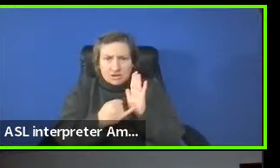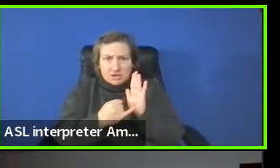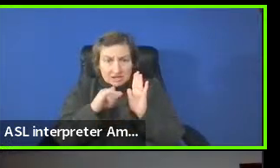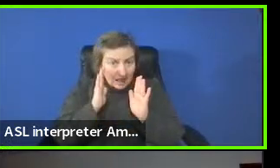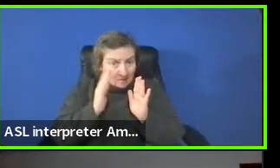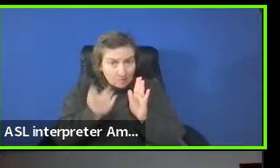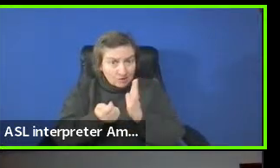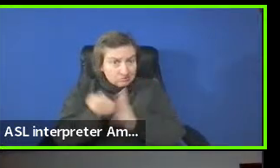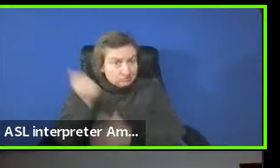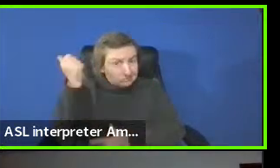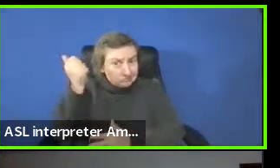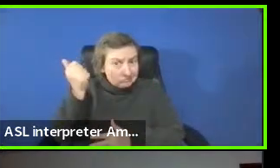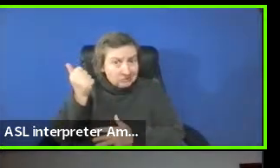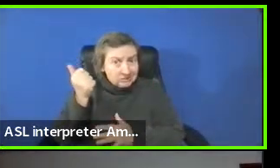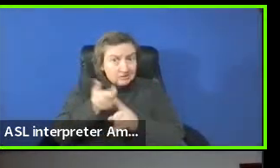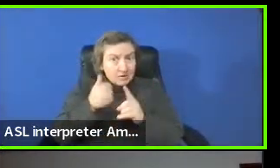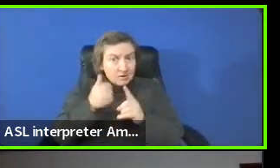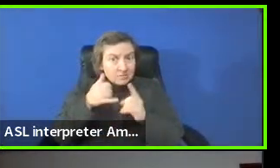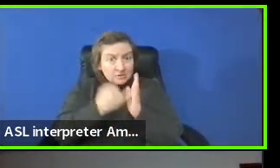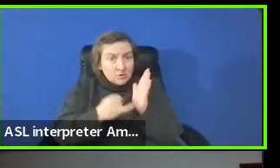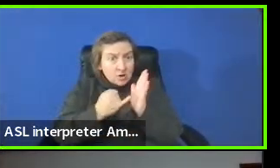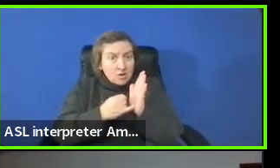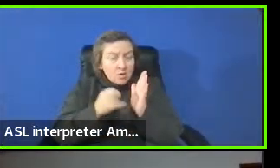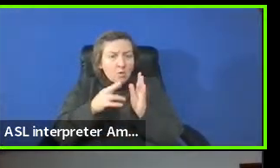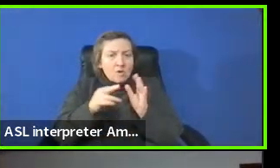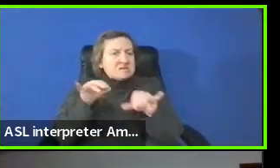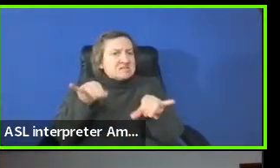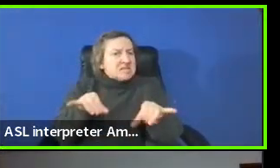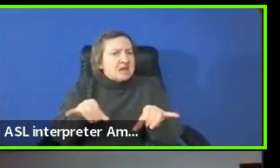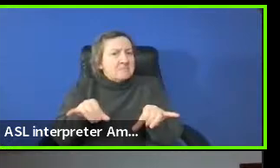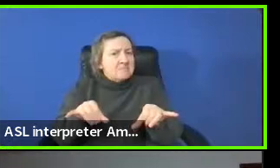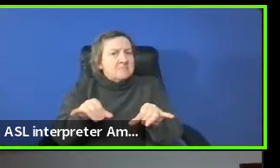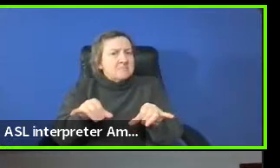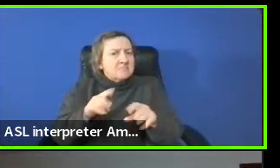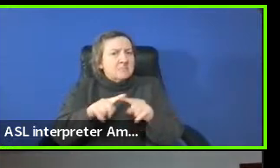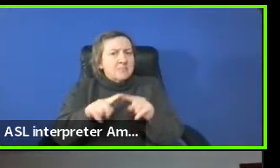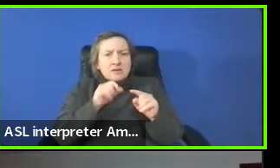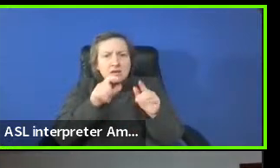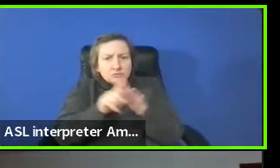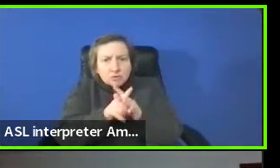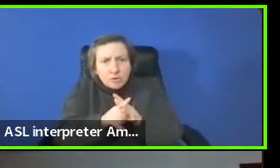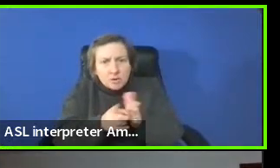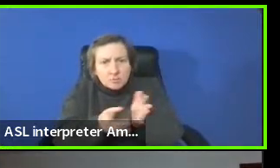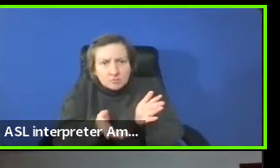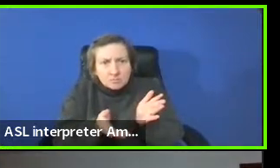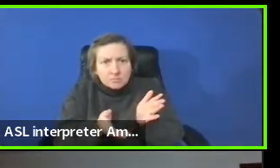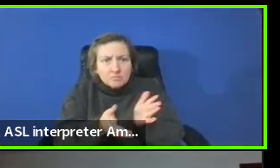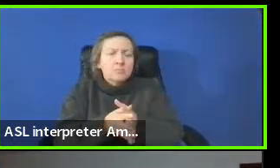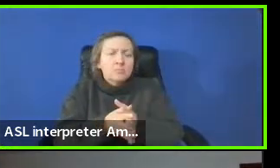gone in these drawings, or is that still there, just not showing up?